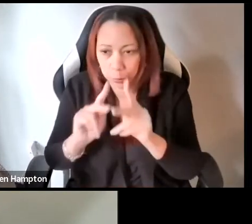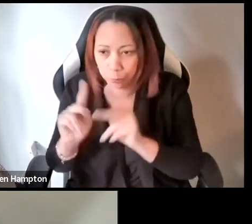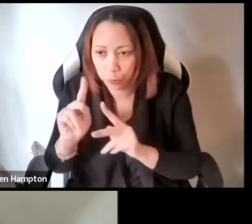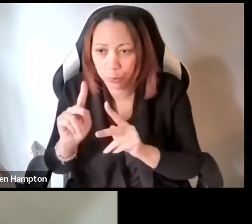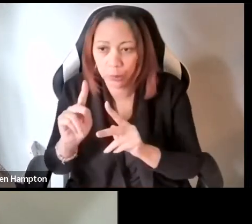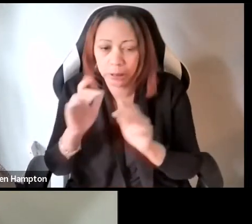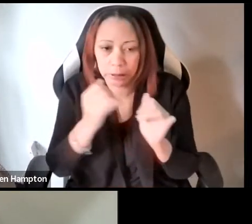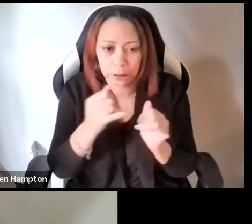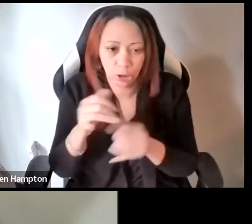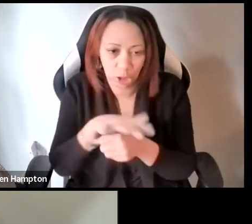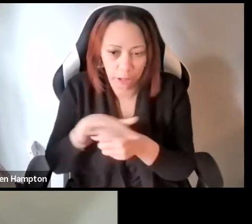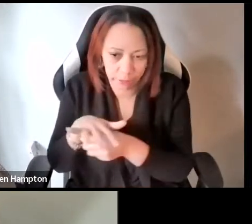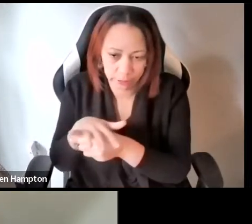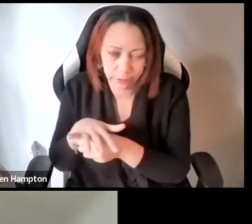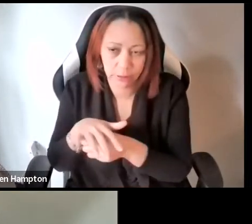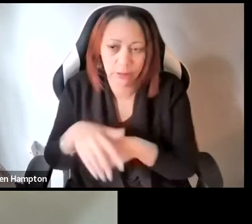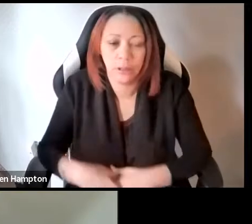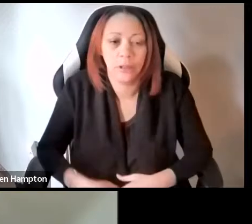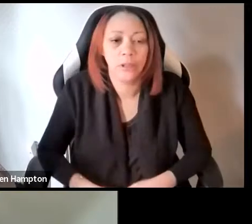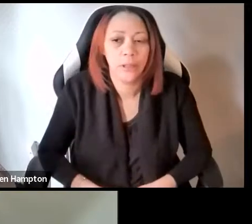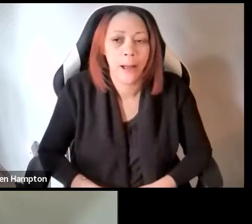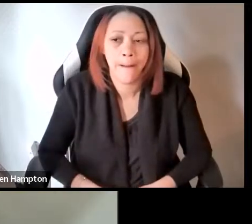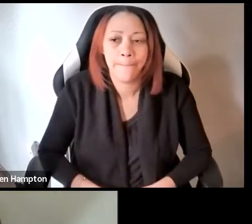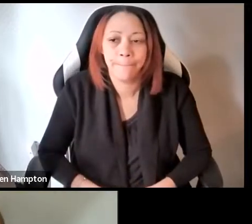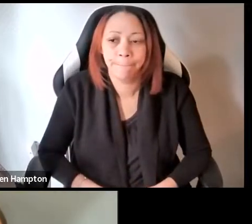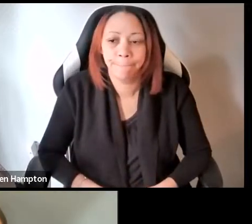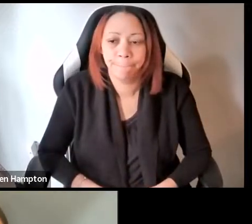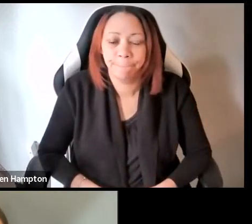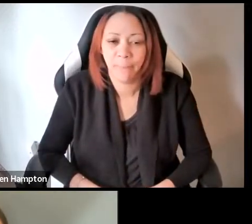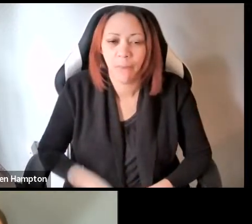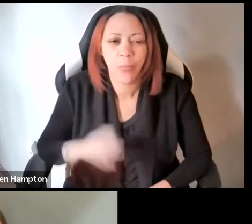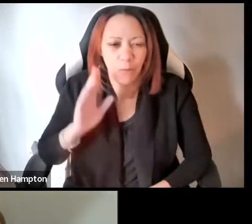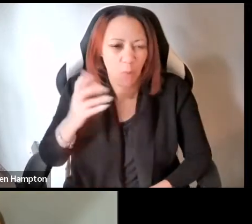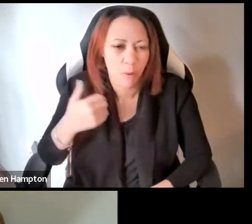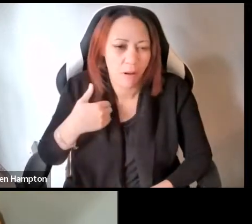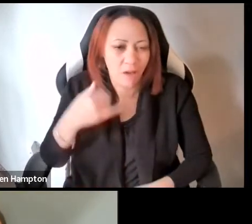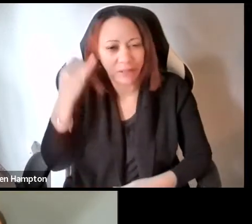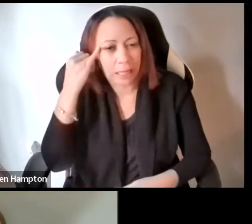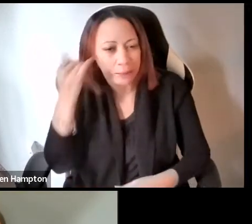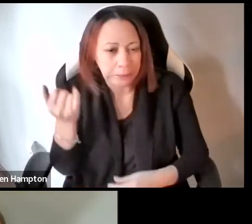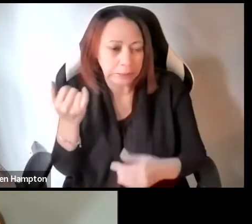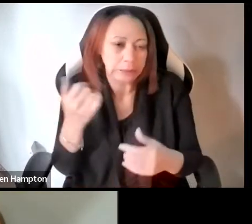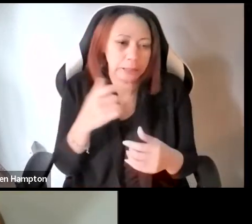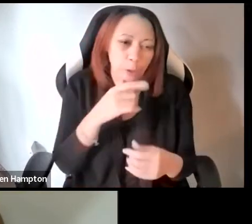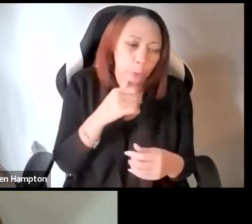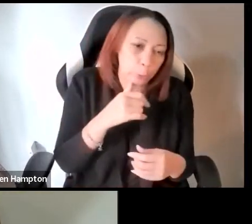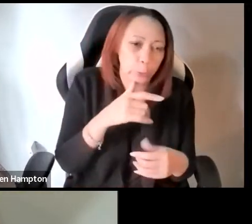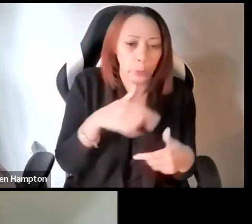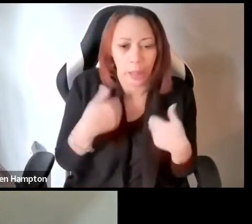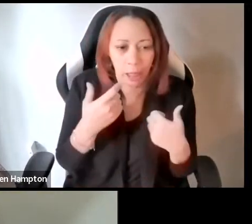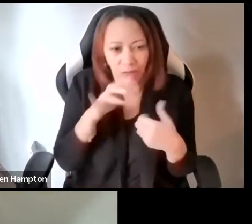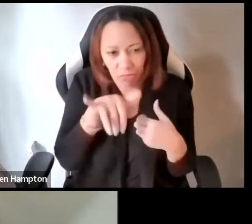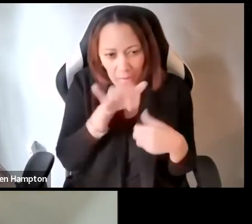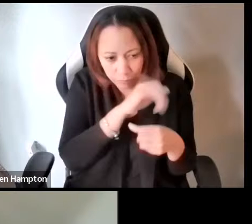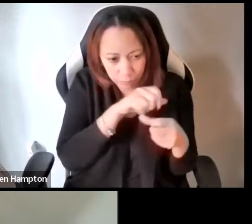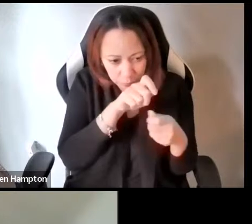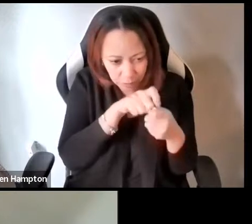each of the areas. So we'd get an idea of who's living in each of the neighborhoods and each of